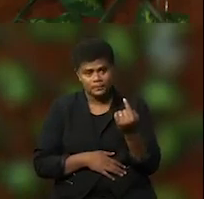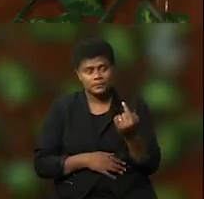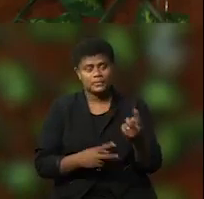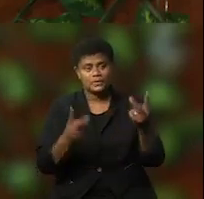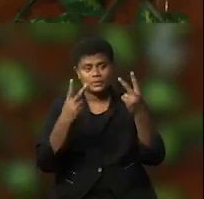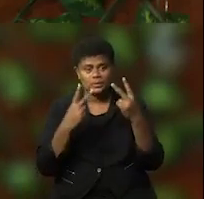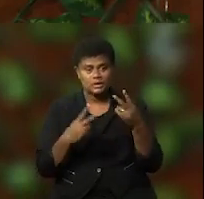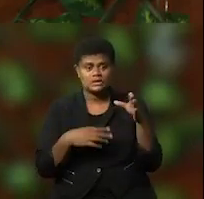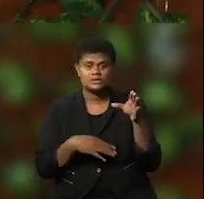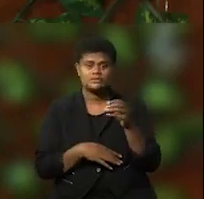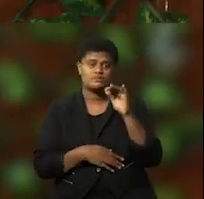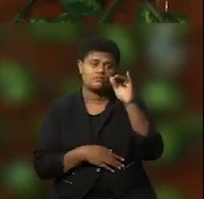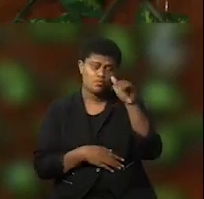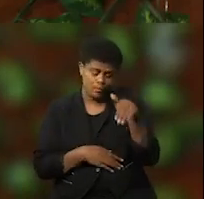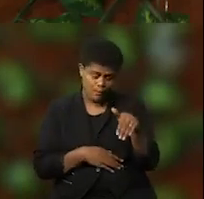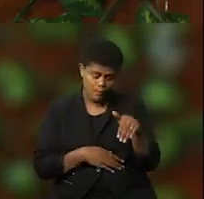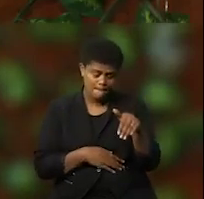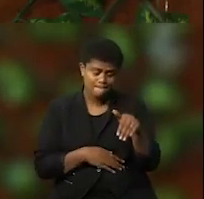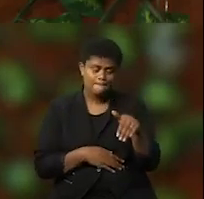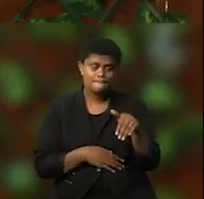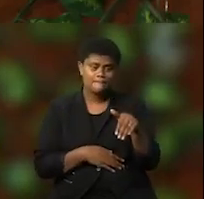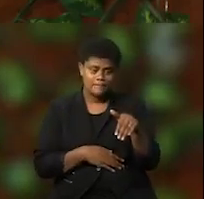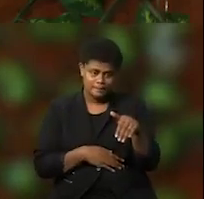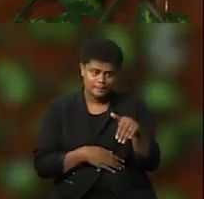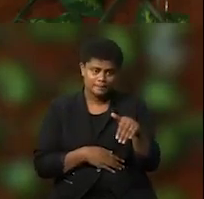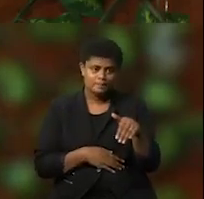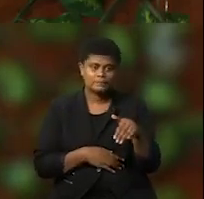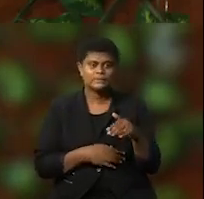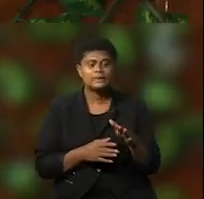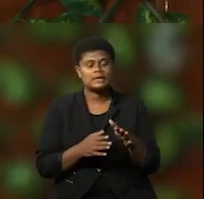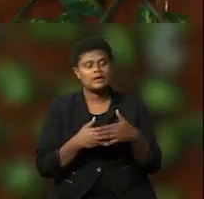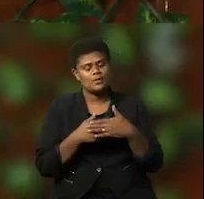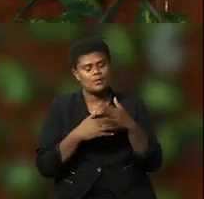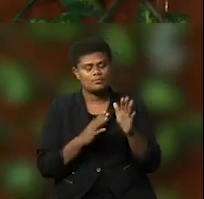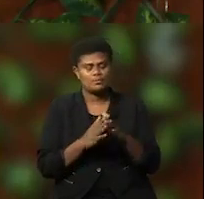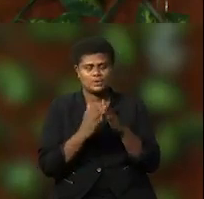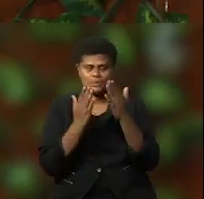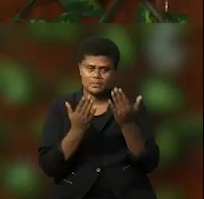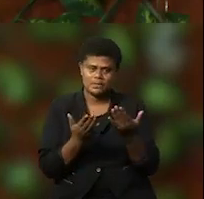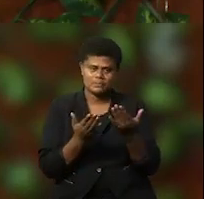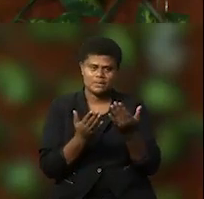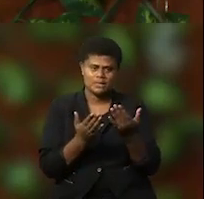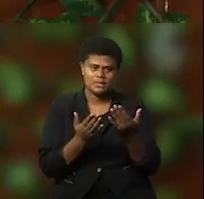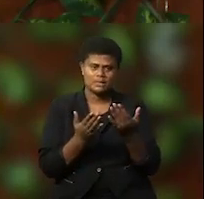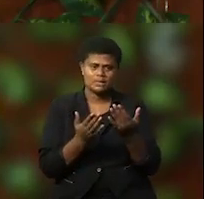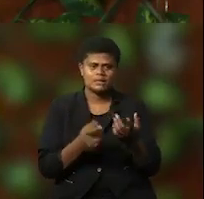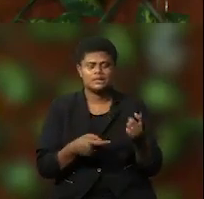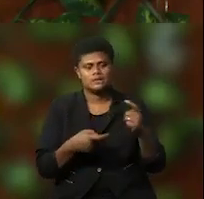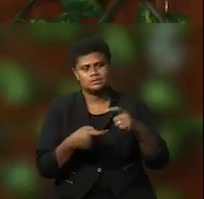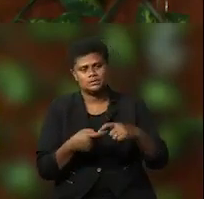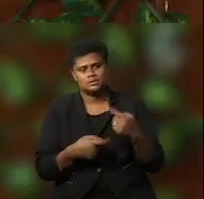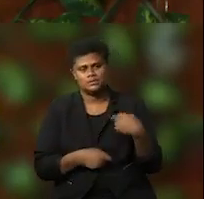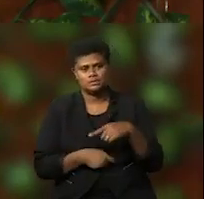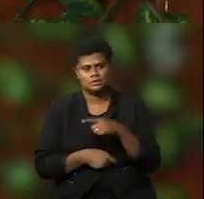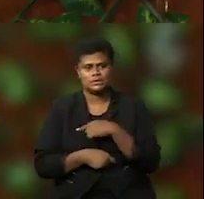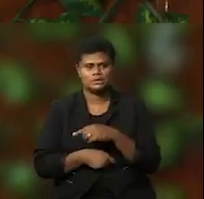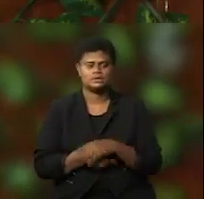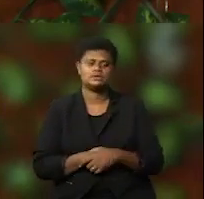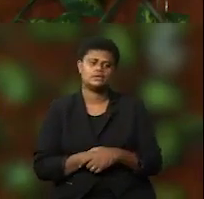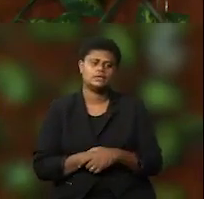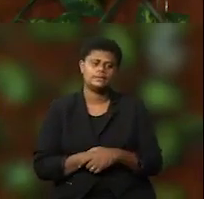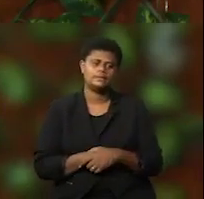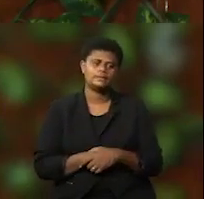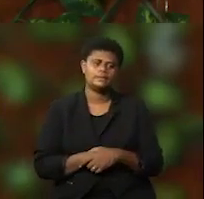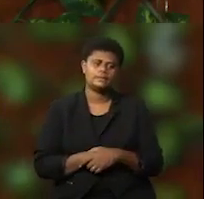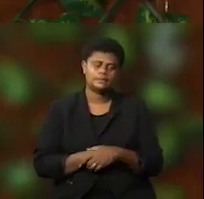us through your Bibles, and I'm glad that you're part of our discussions today. Maria, when did the voice of